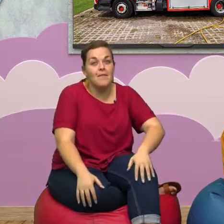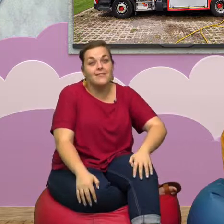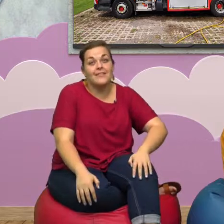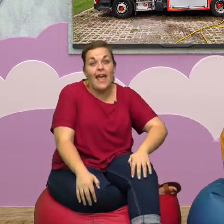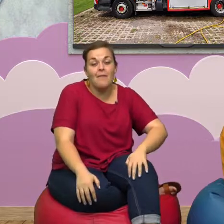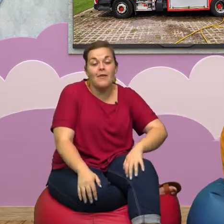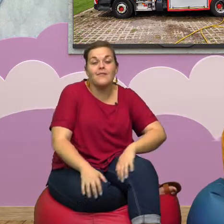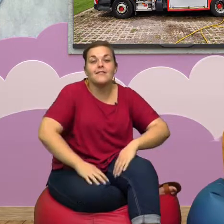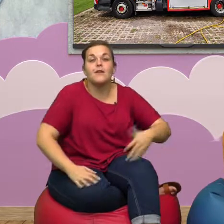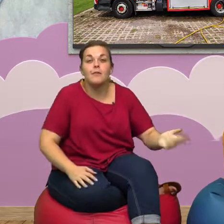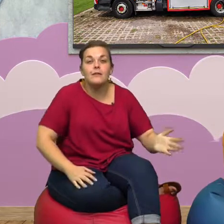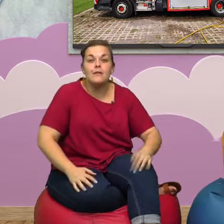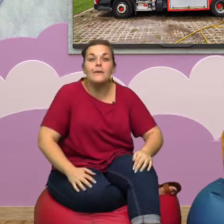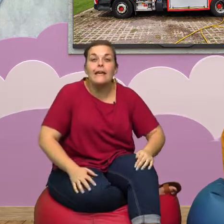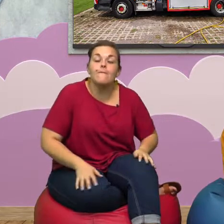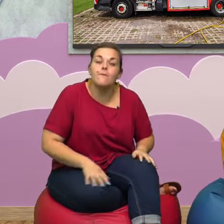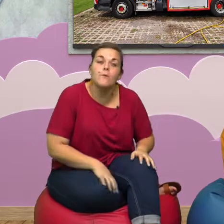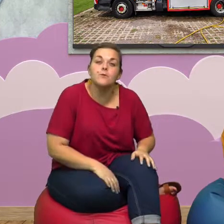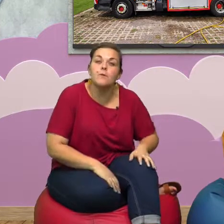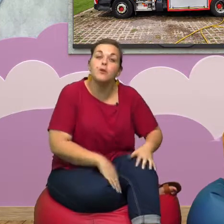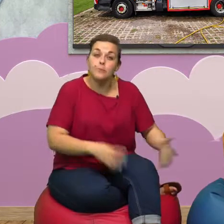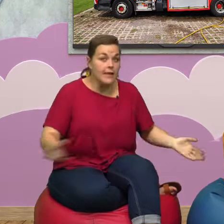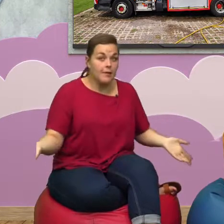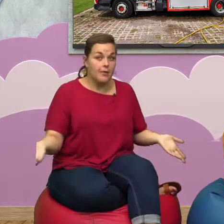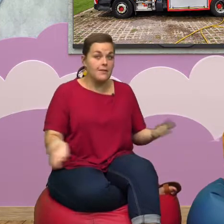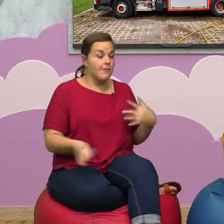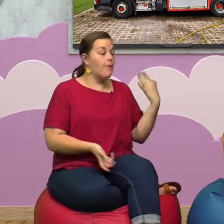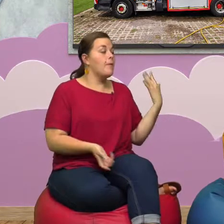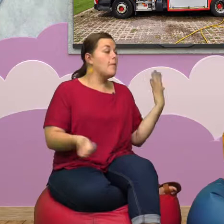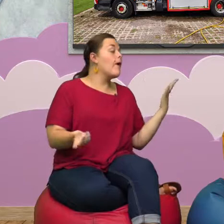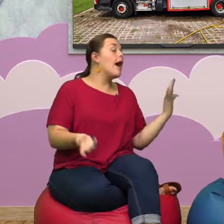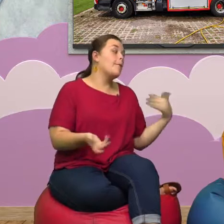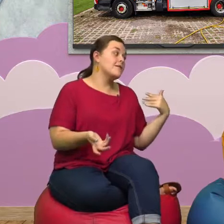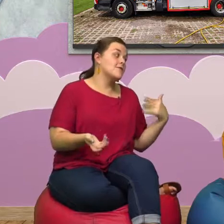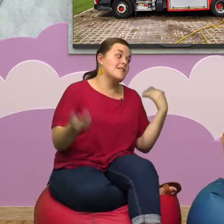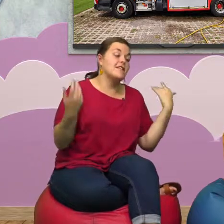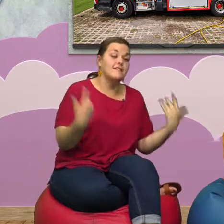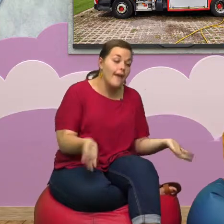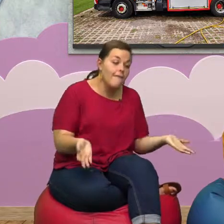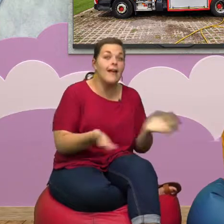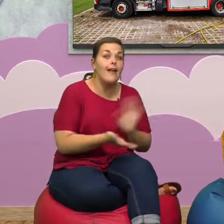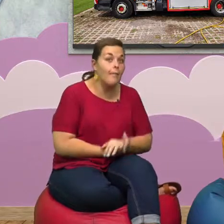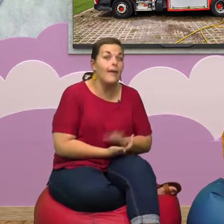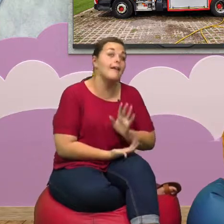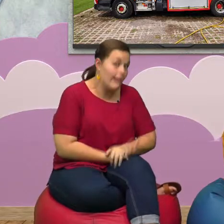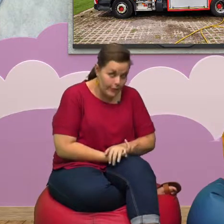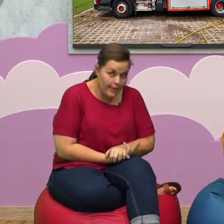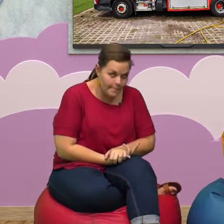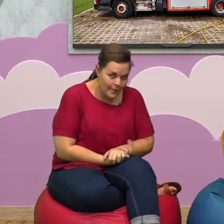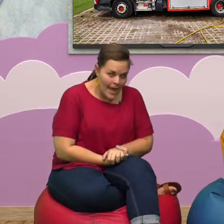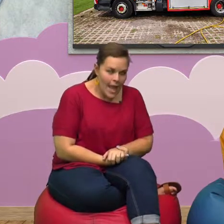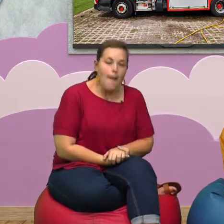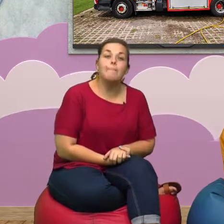learning about today, because it's our community week, and of course we won't be a community without the people who help us to stay Definitely. safe and happy and